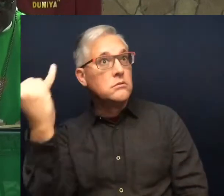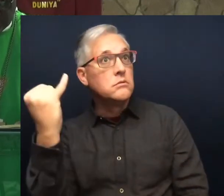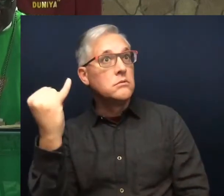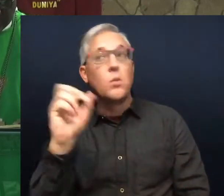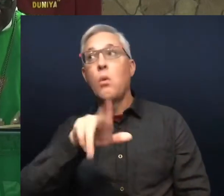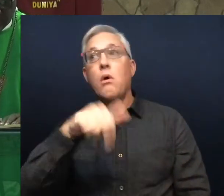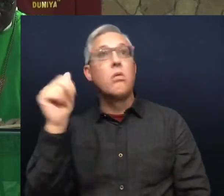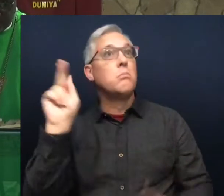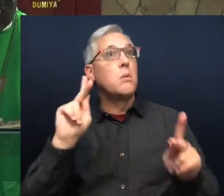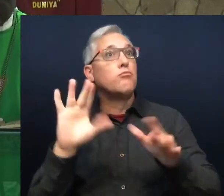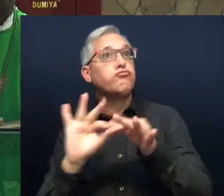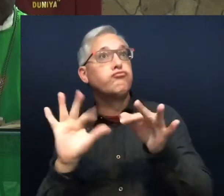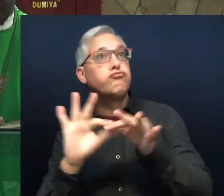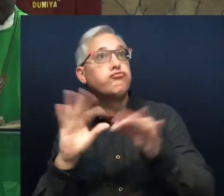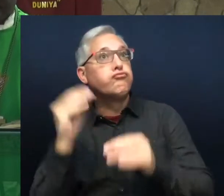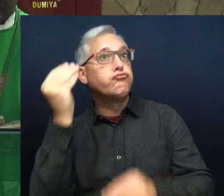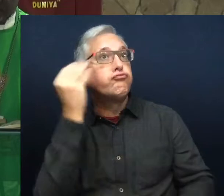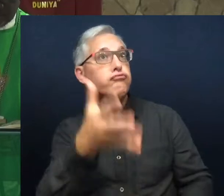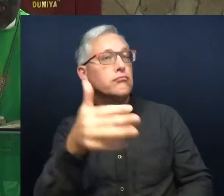you about me?"